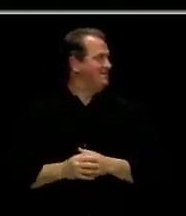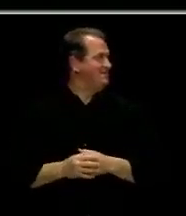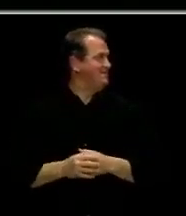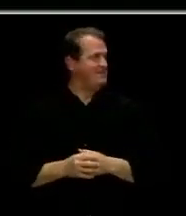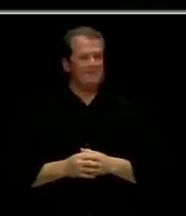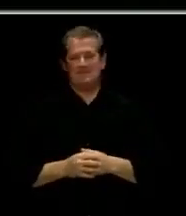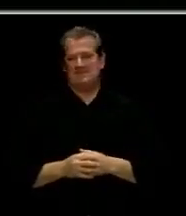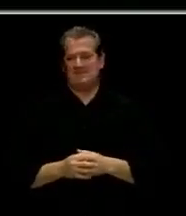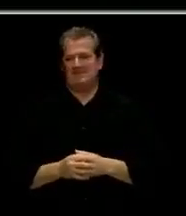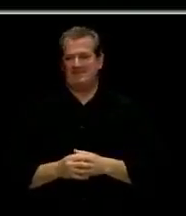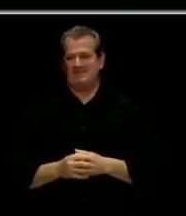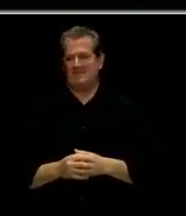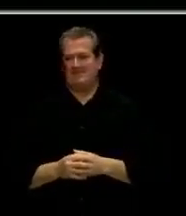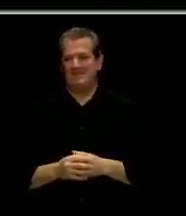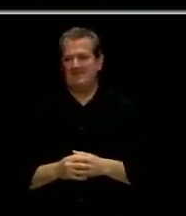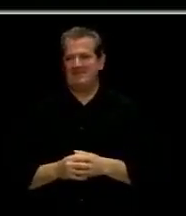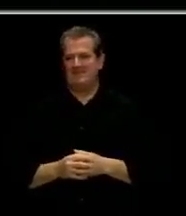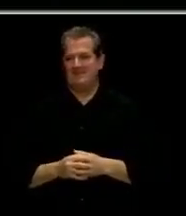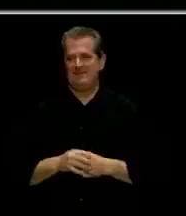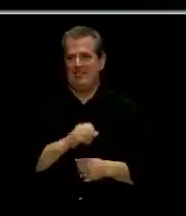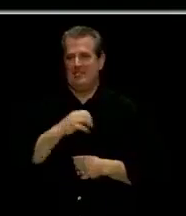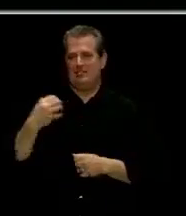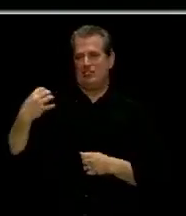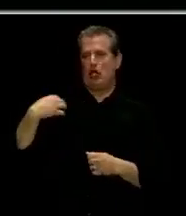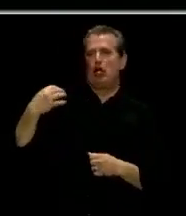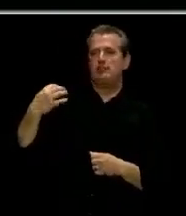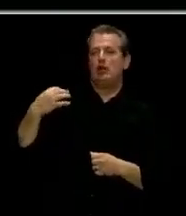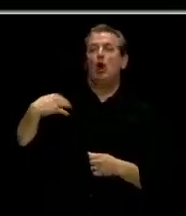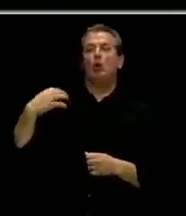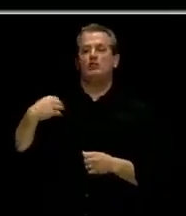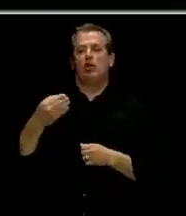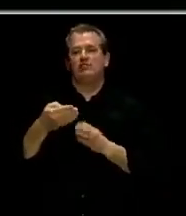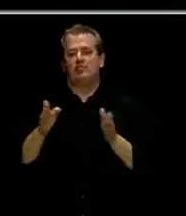Thank you. Thank you. Thank you, sir.